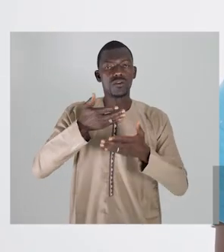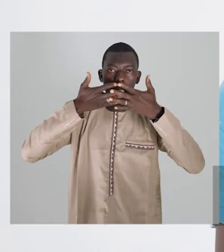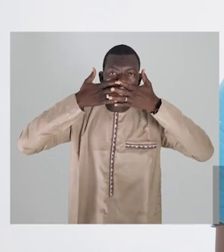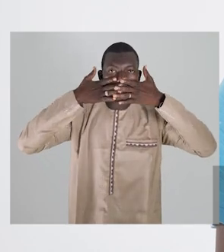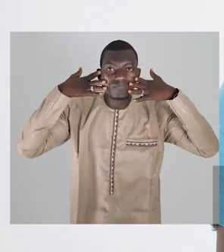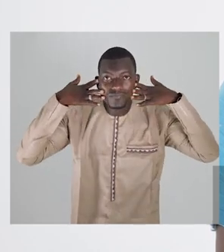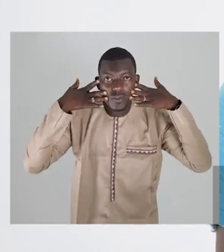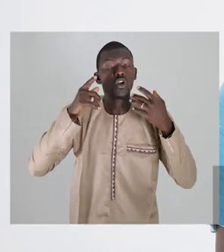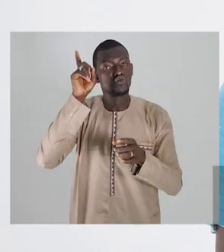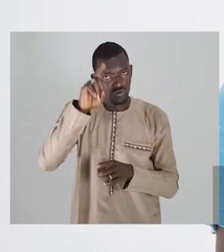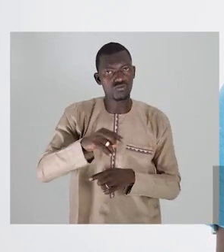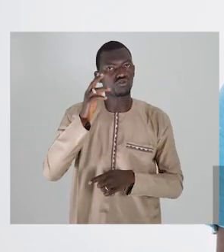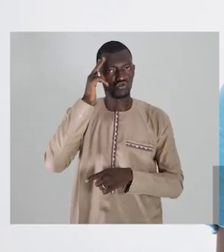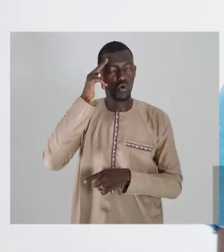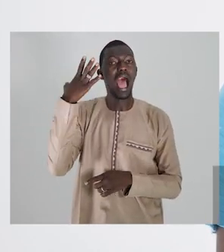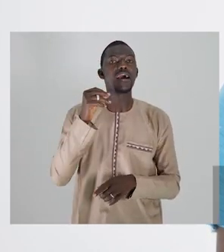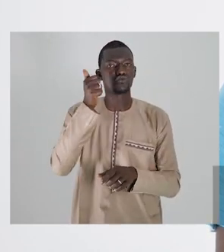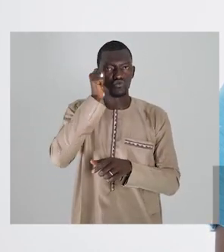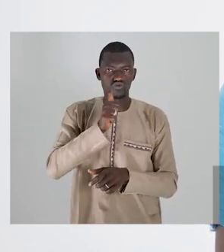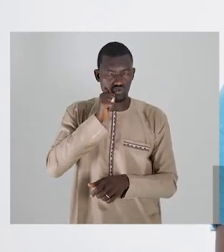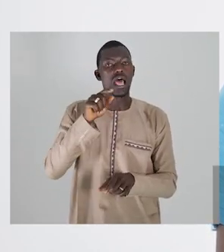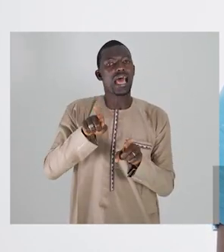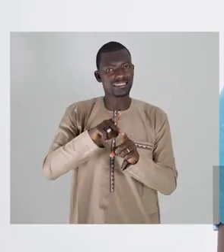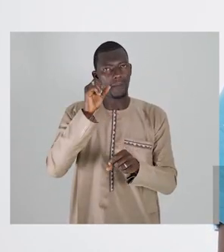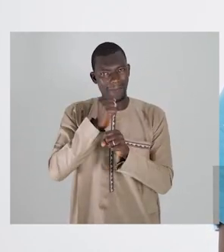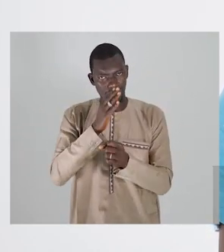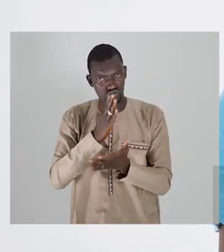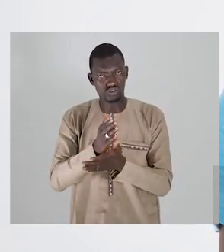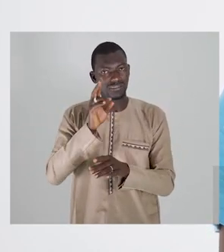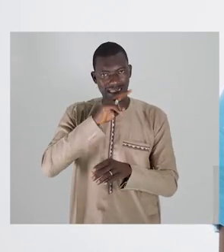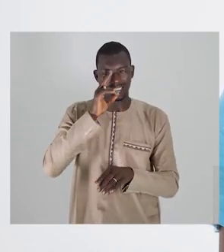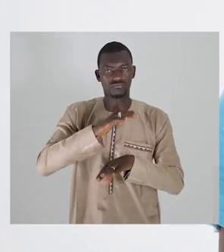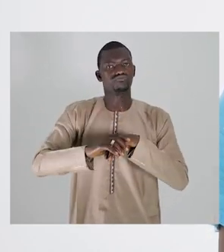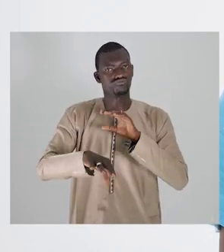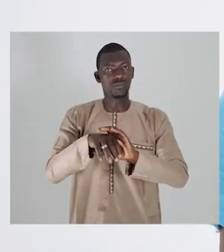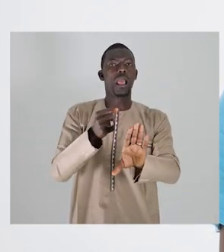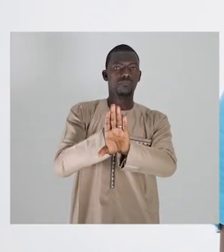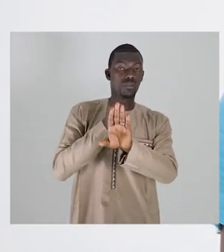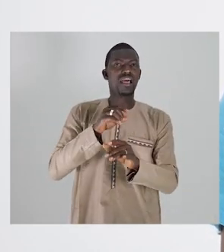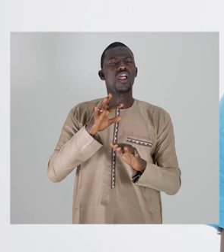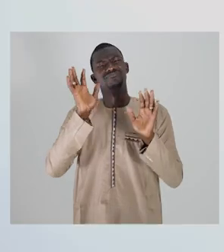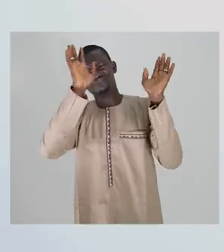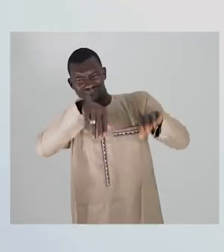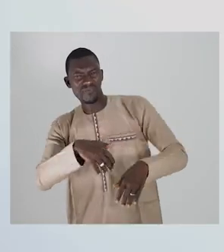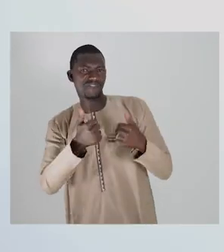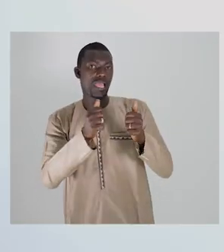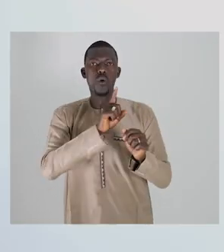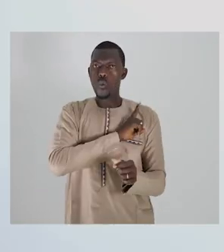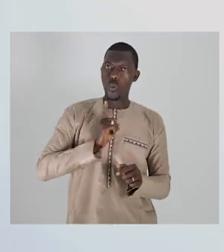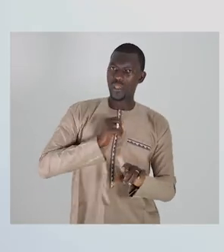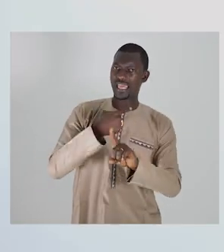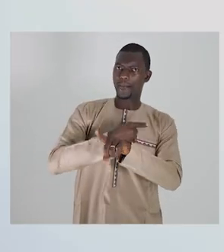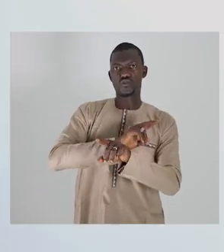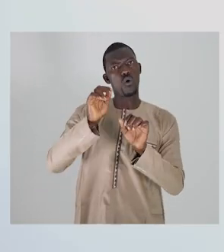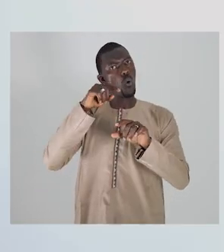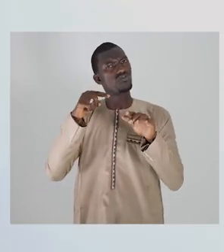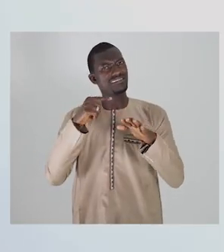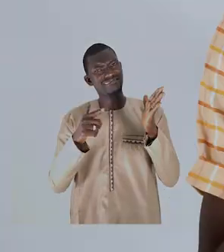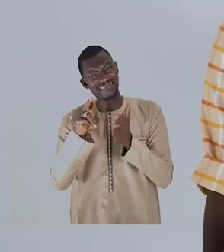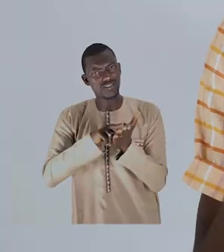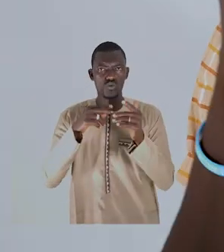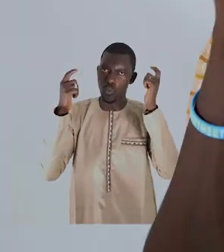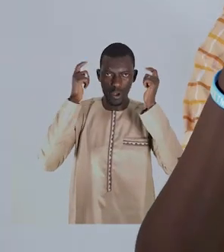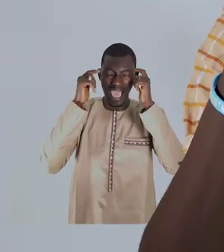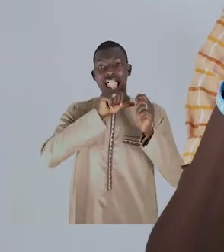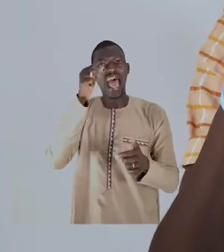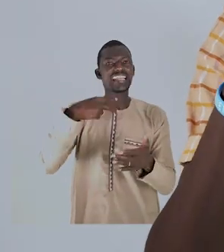yaram wayé amagut ben guest bu wéral né laaj mën na la aar ci jangoro corona ah kon baxna harama sol sama gloves